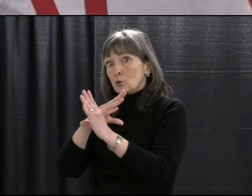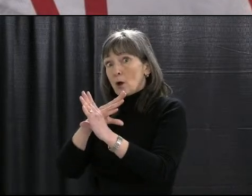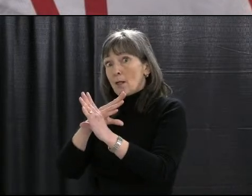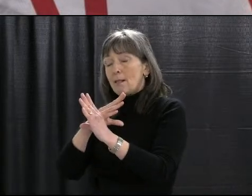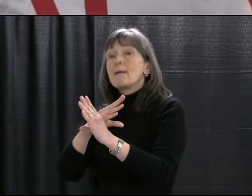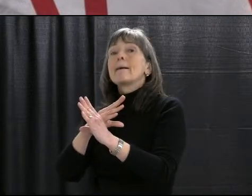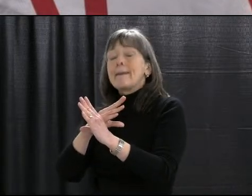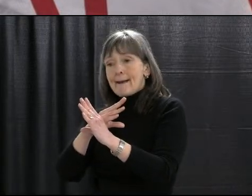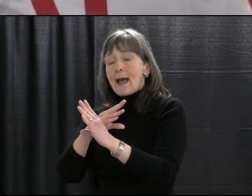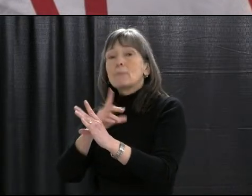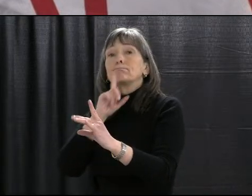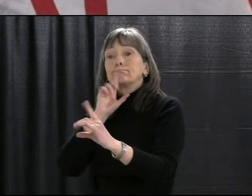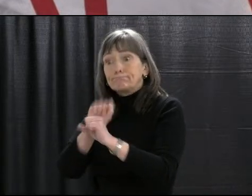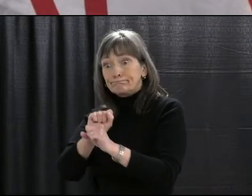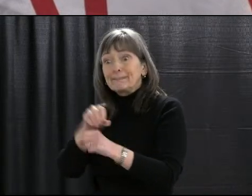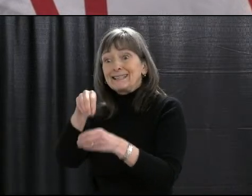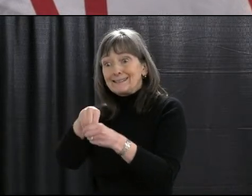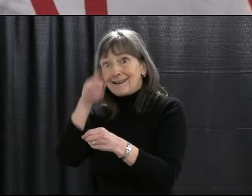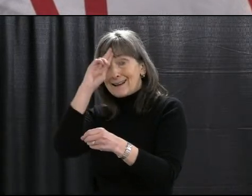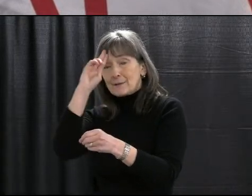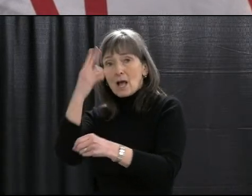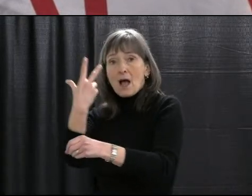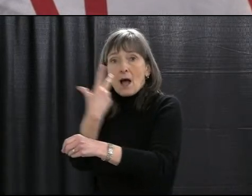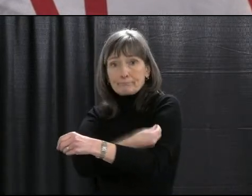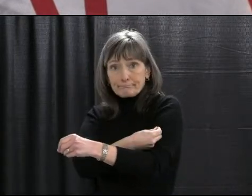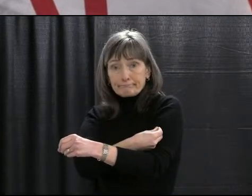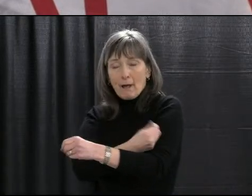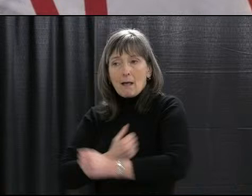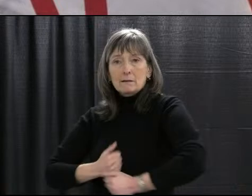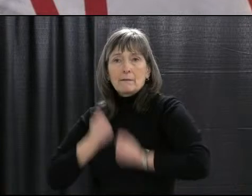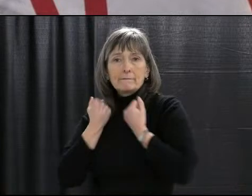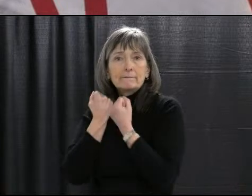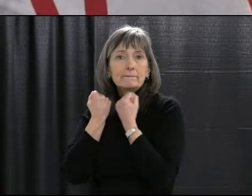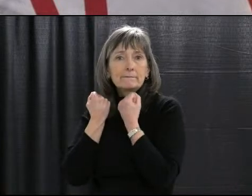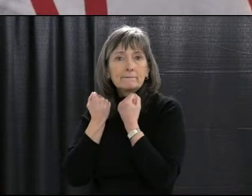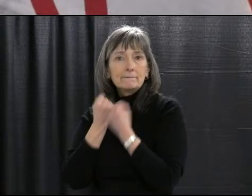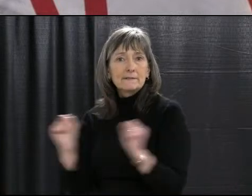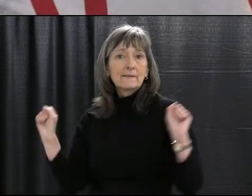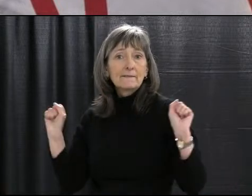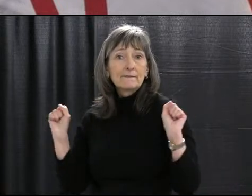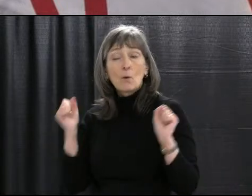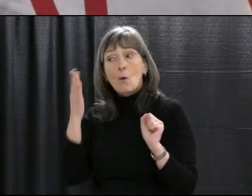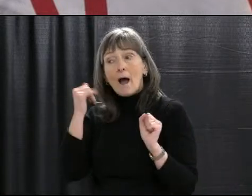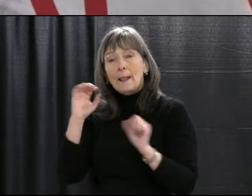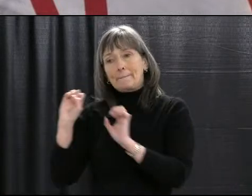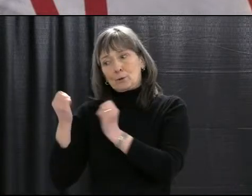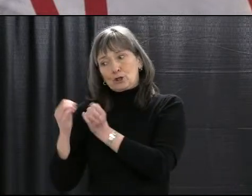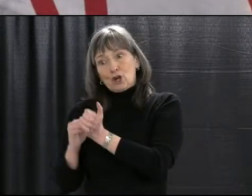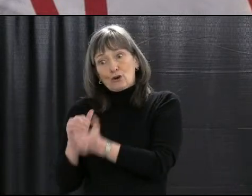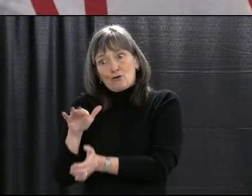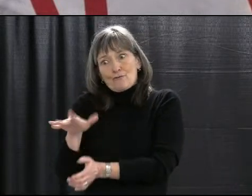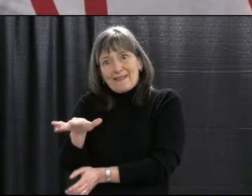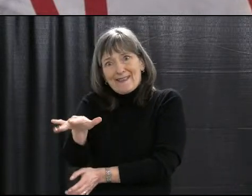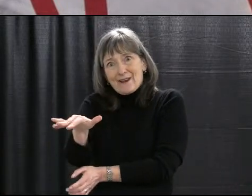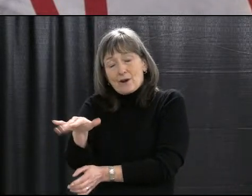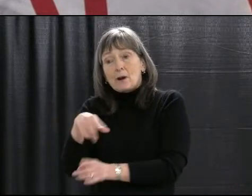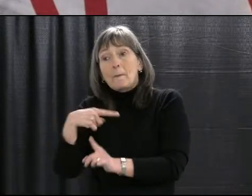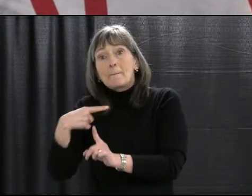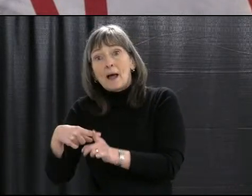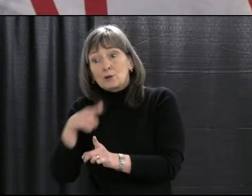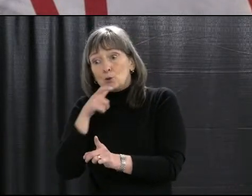injection. And thanks to the virtual emergency doctor and the on-site